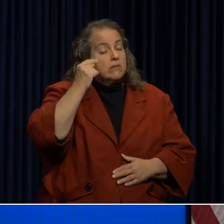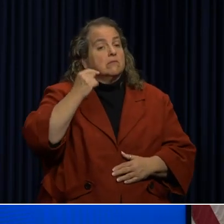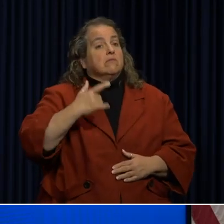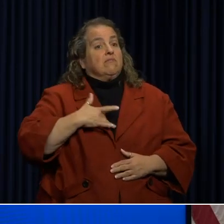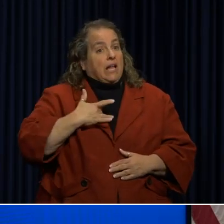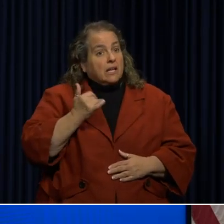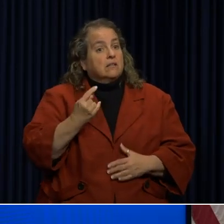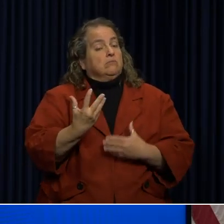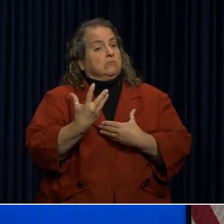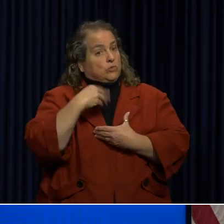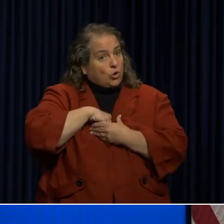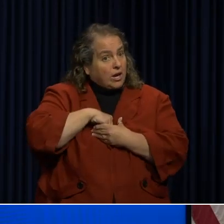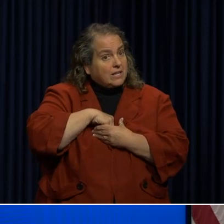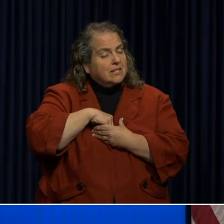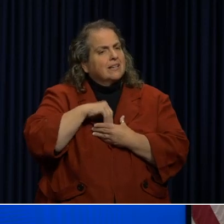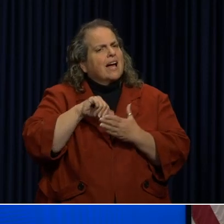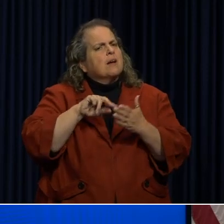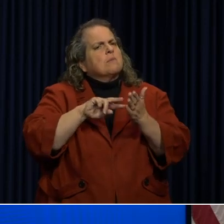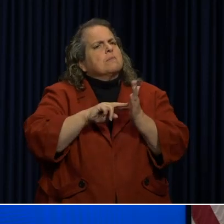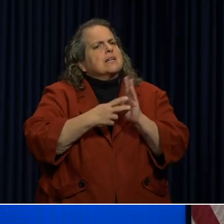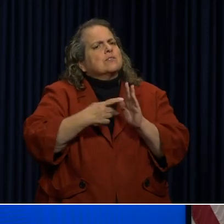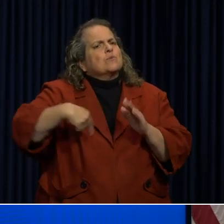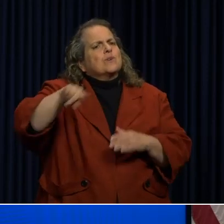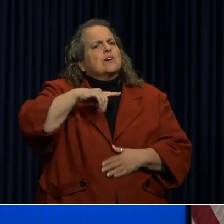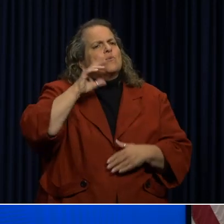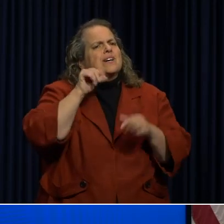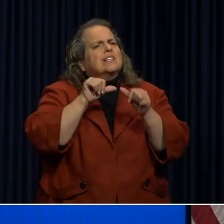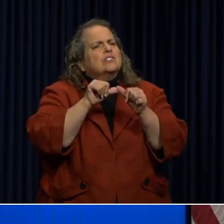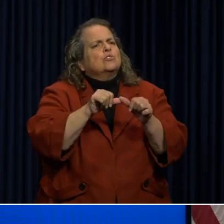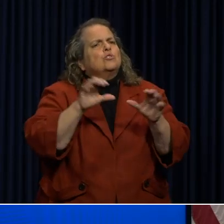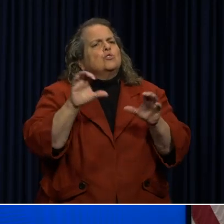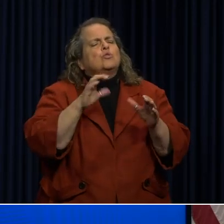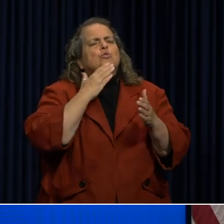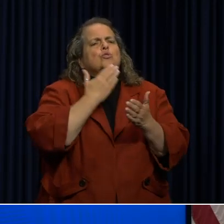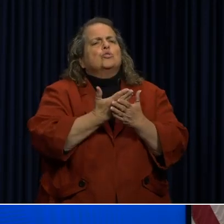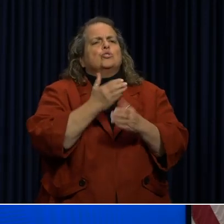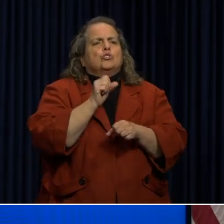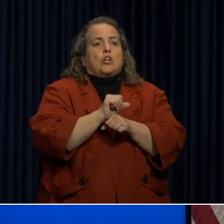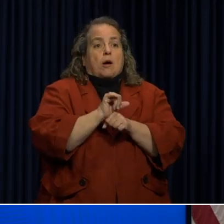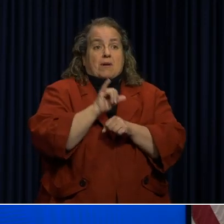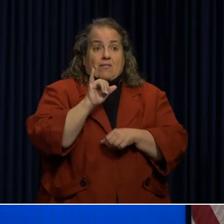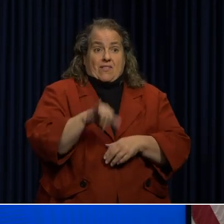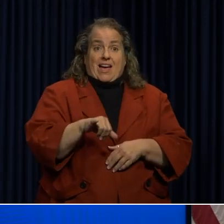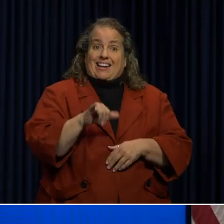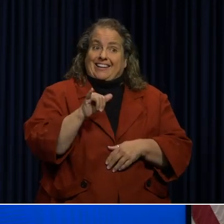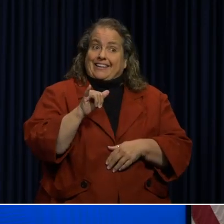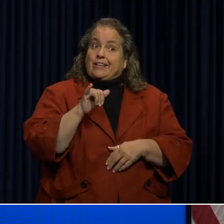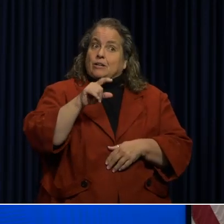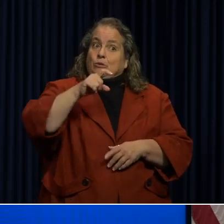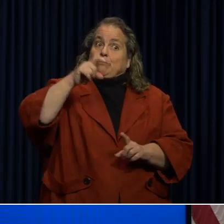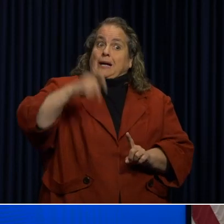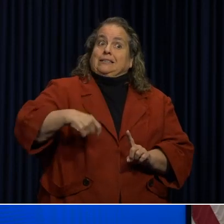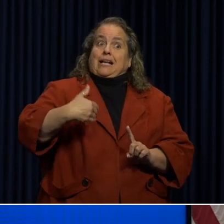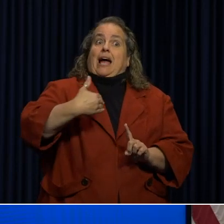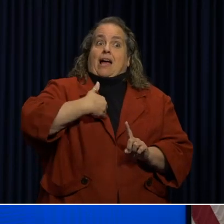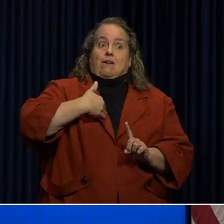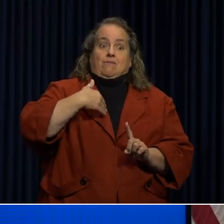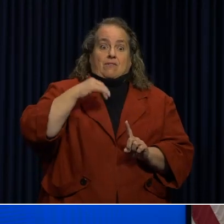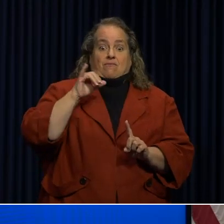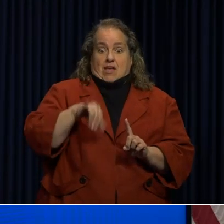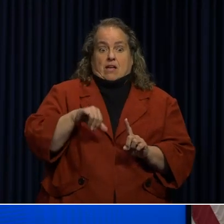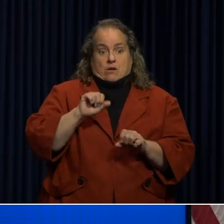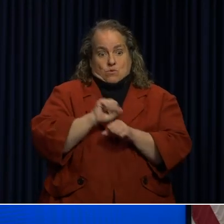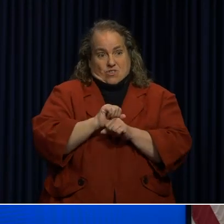it is how we are going to continue to do the good job that it is going to take as we move through this into a